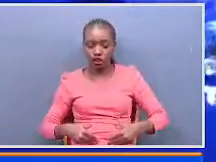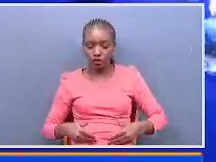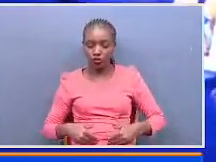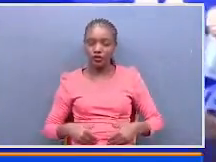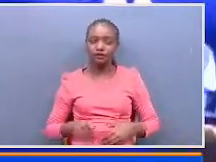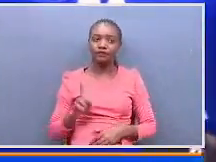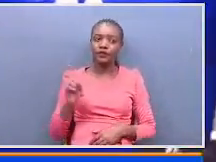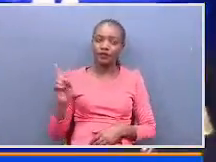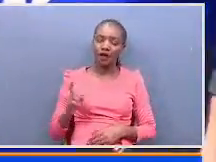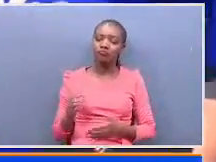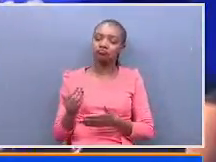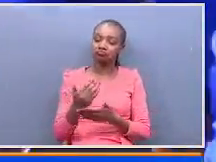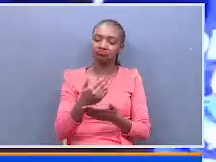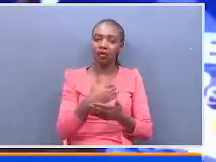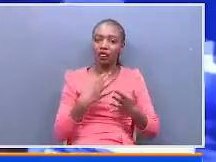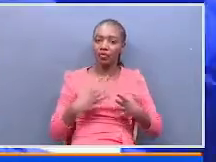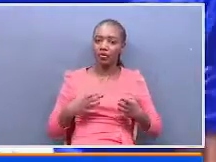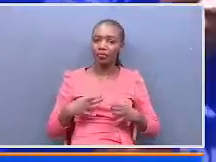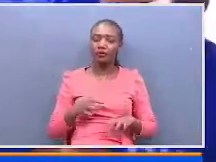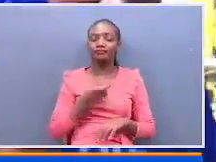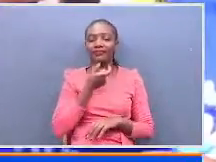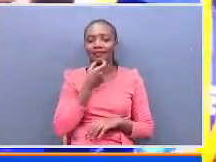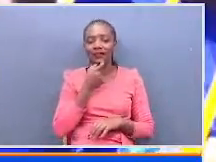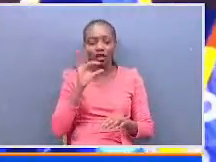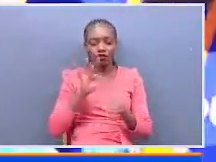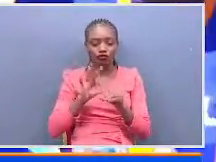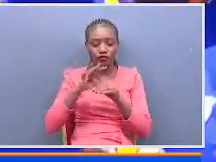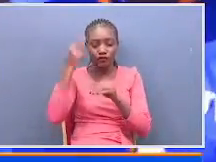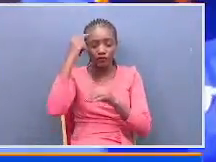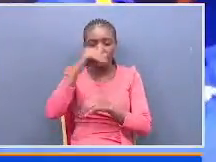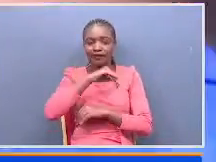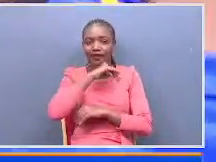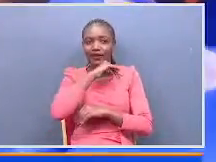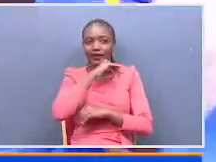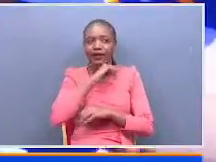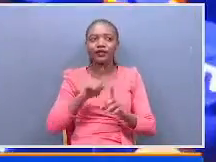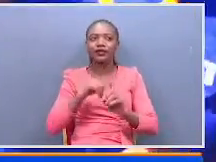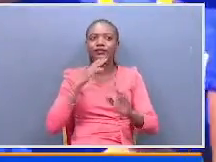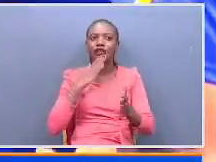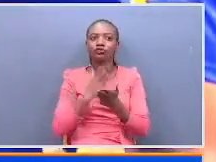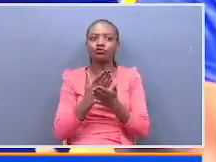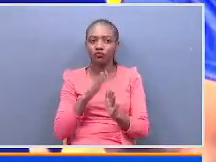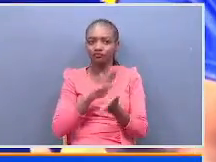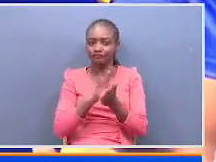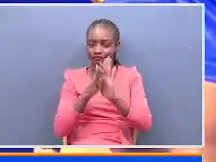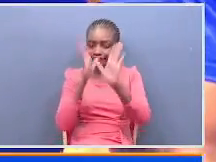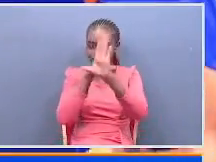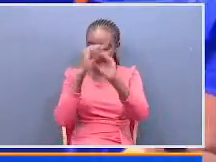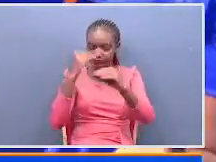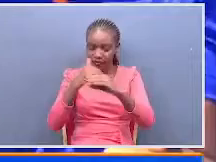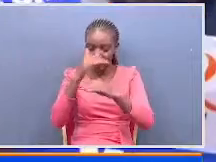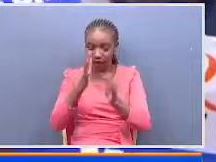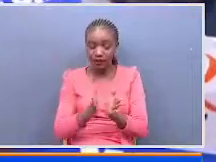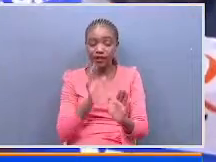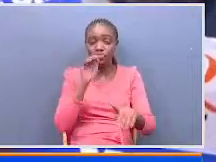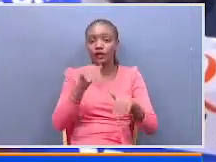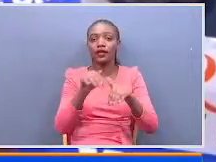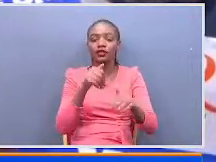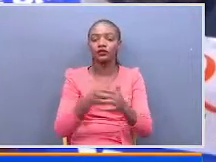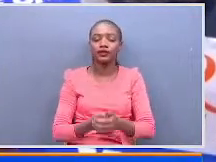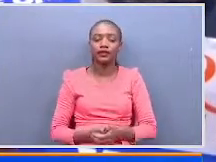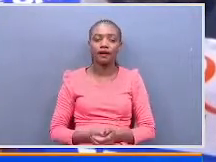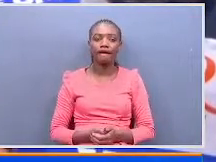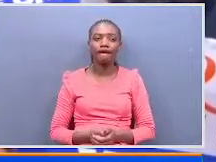Migore, mobilized residents in Nyanza to vote for Raila Odinga and ensure he clinches power in the next general election. We